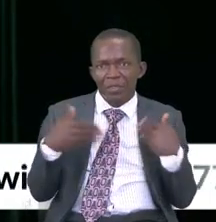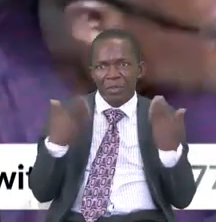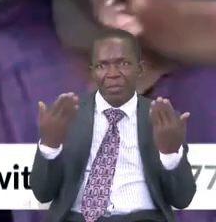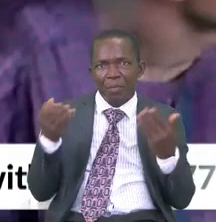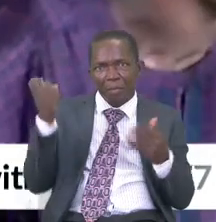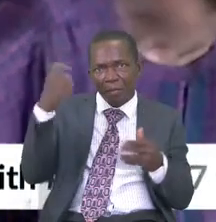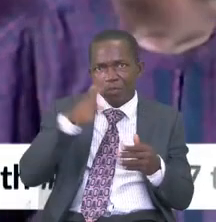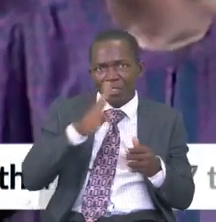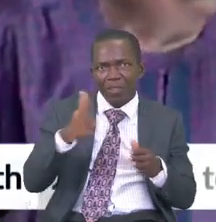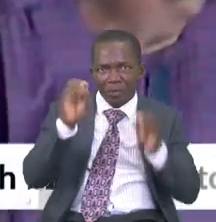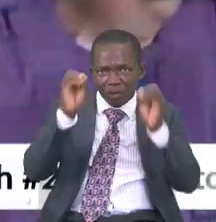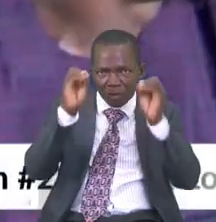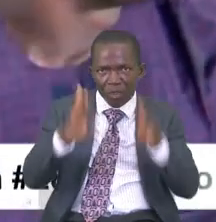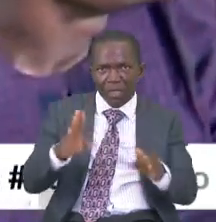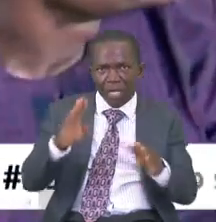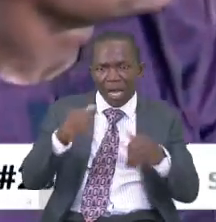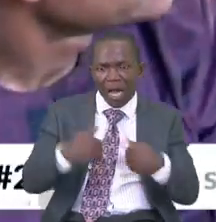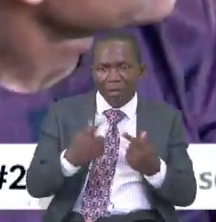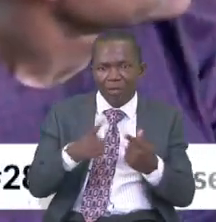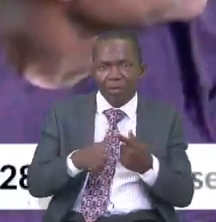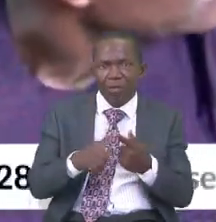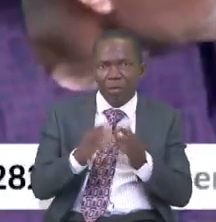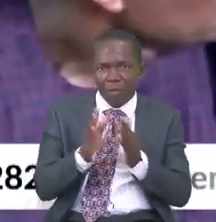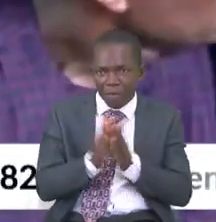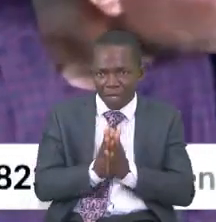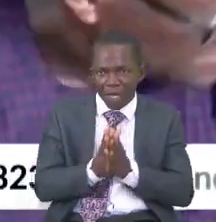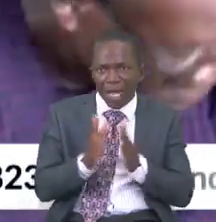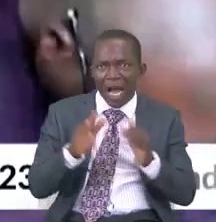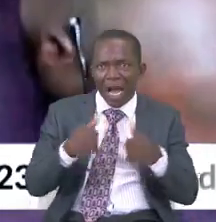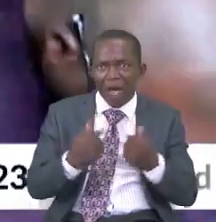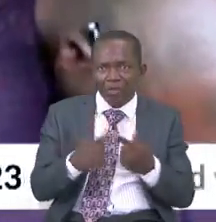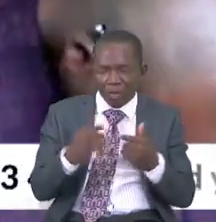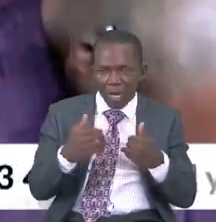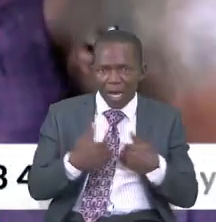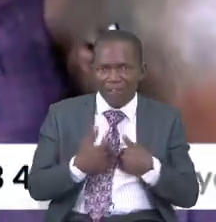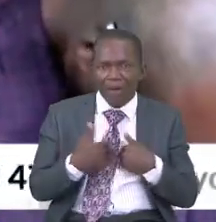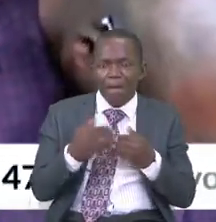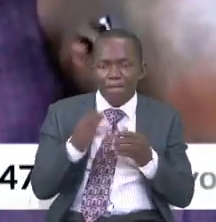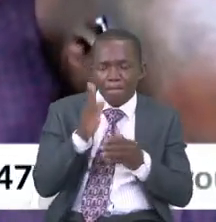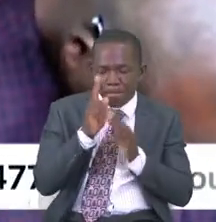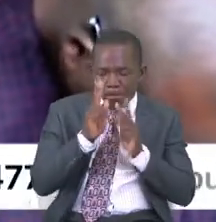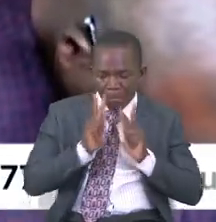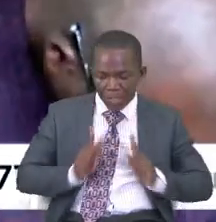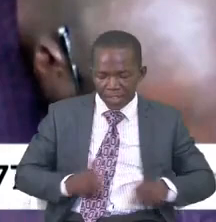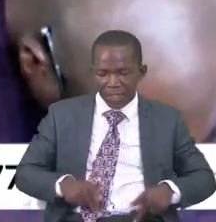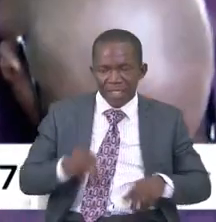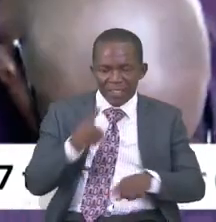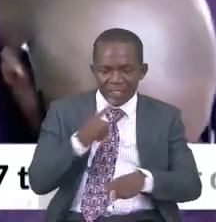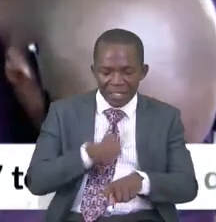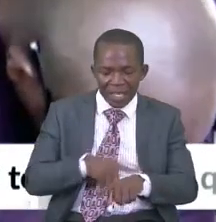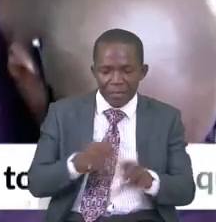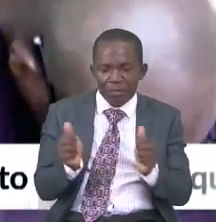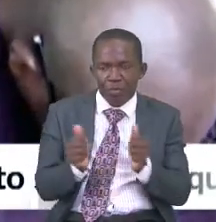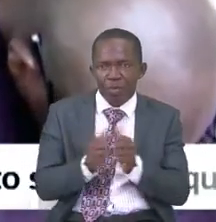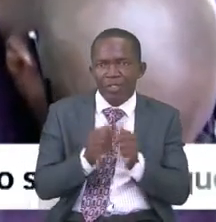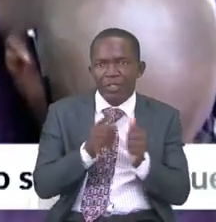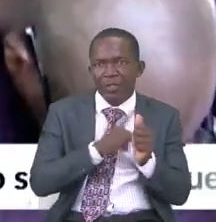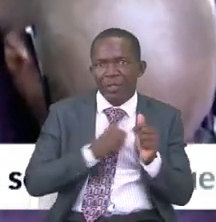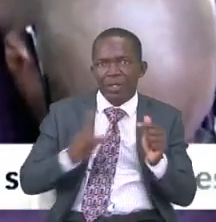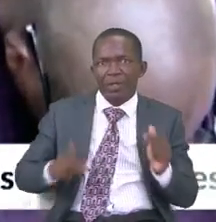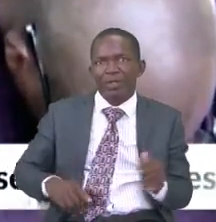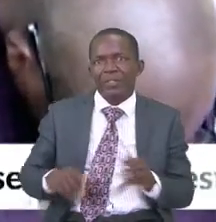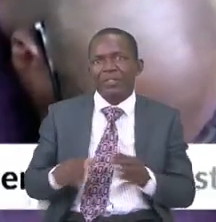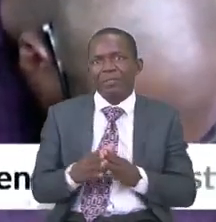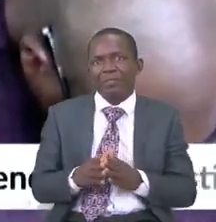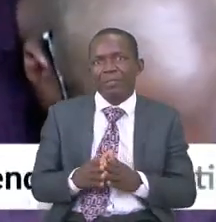own vigils. Allow them to have personal time where they can learn how to seek the Lord. Be with them. Let them watch you